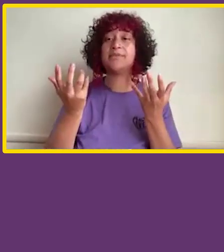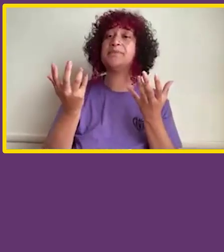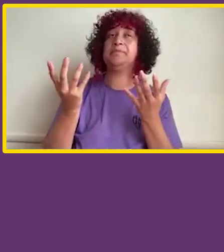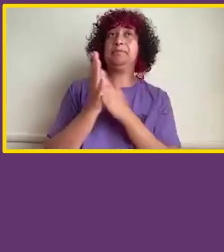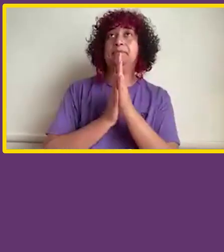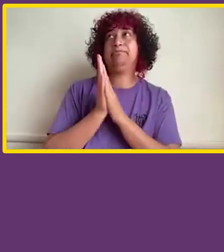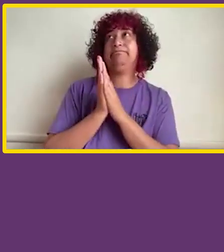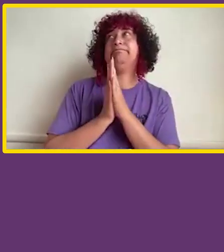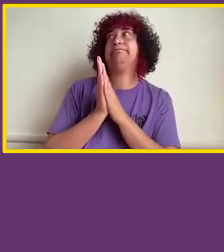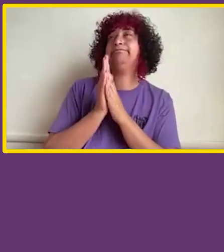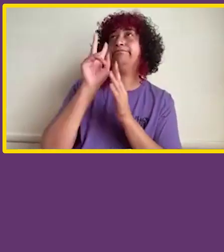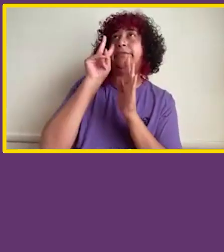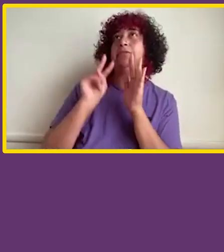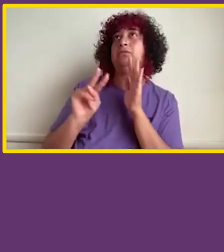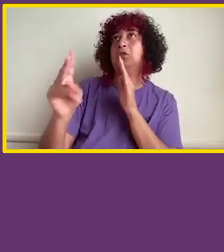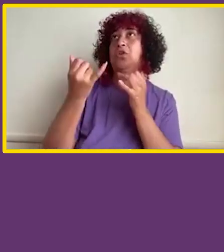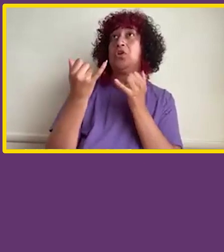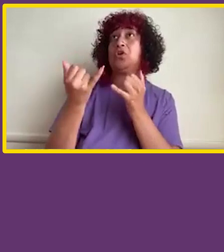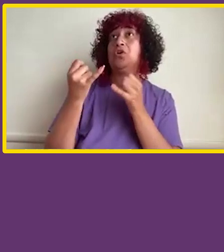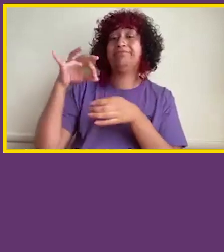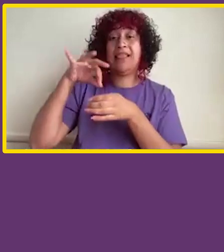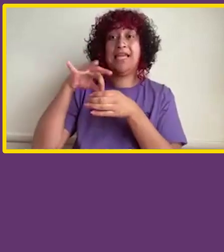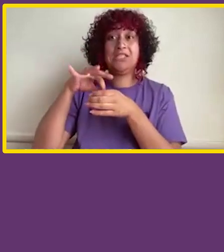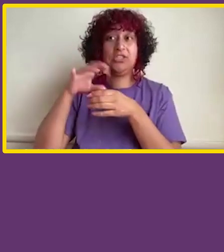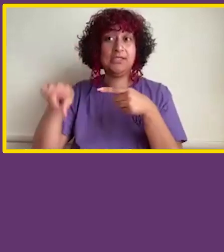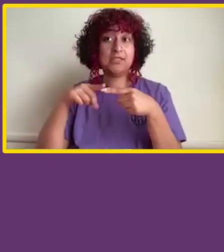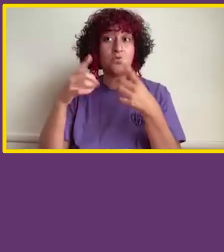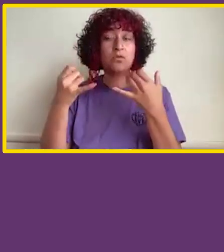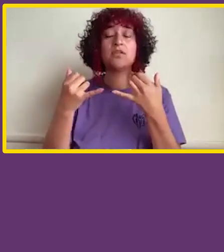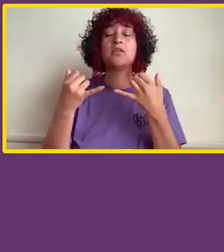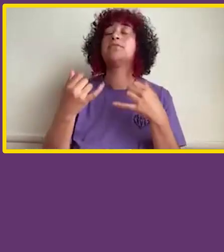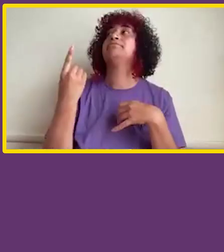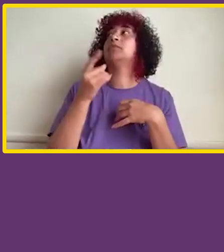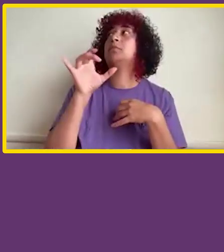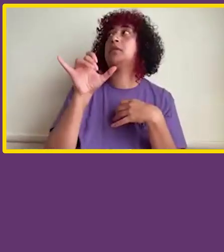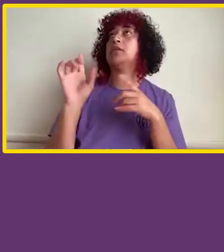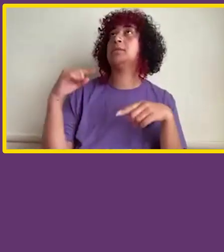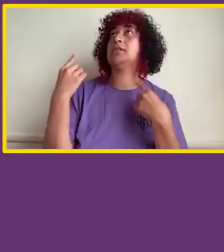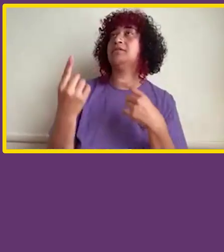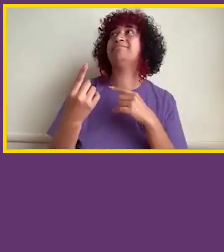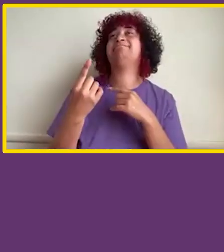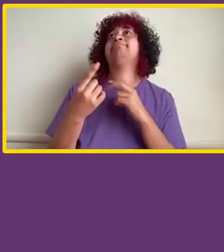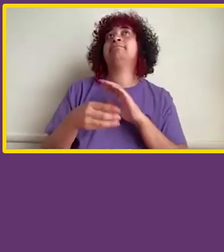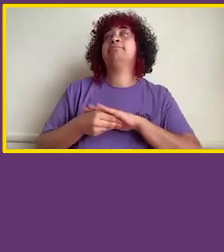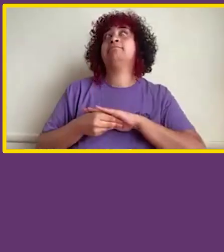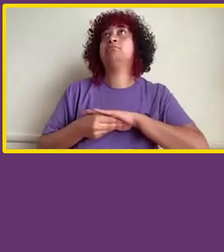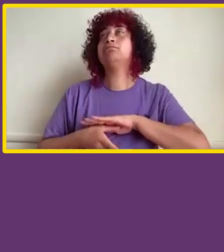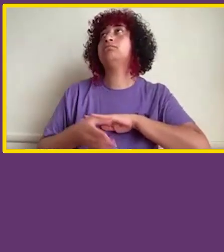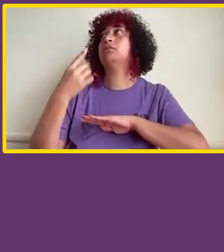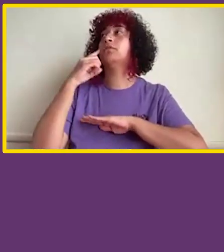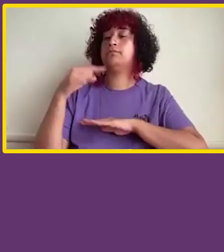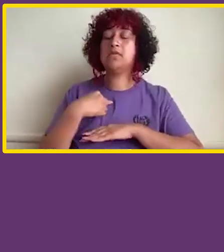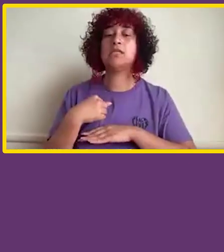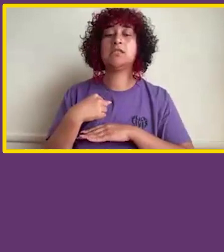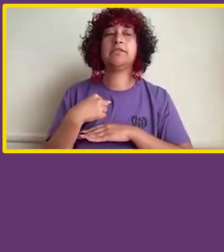current election cycle that we're in right now. Something that's been very disheartening for me to see